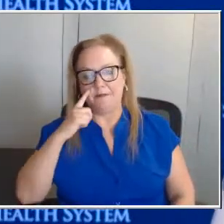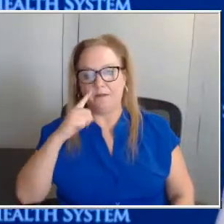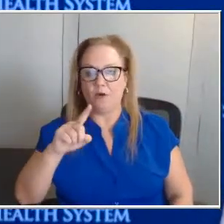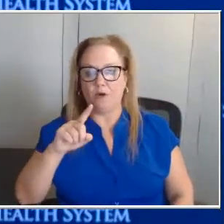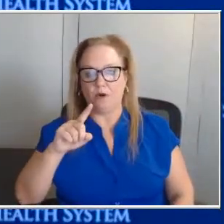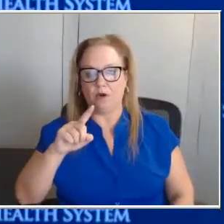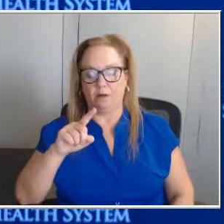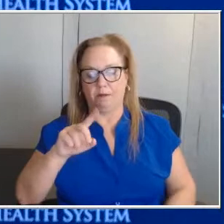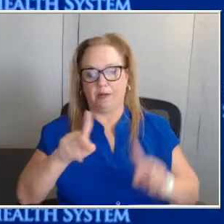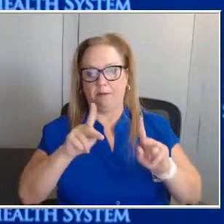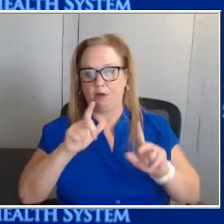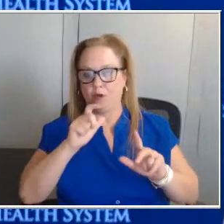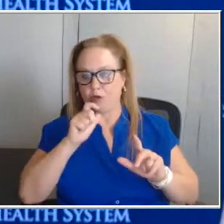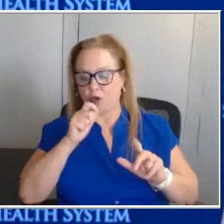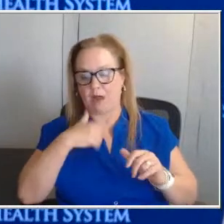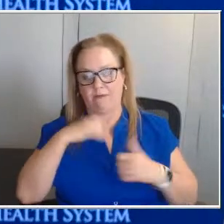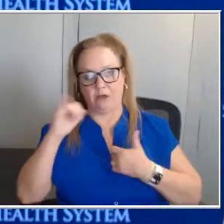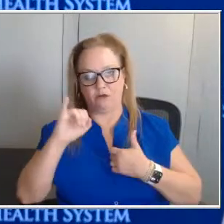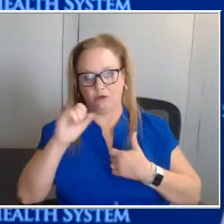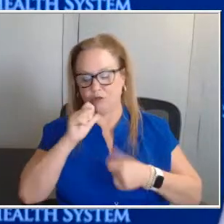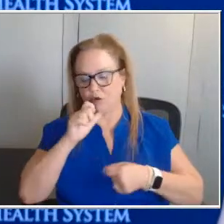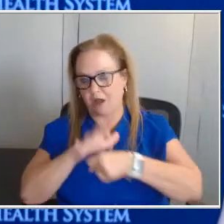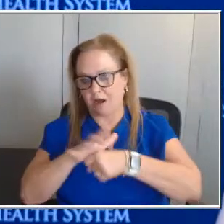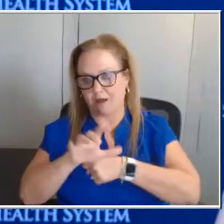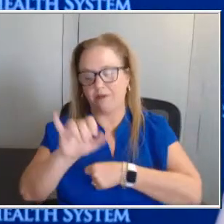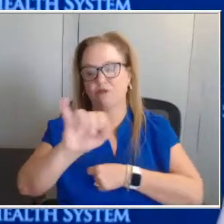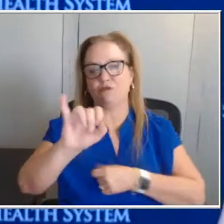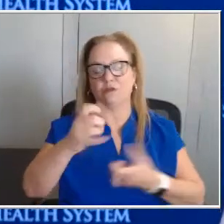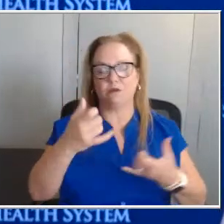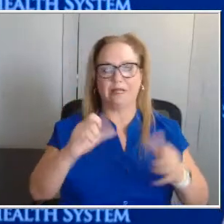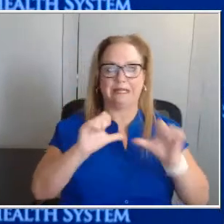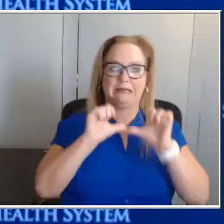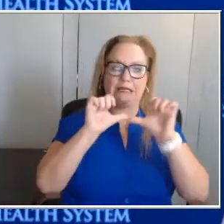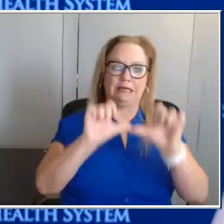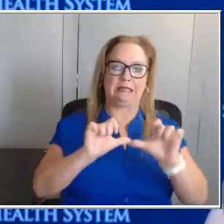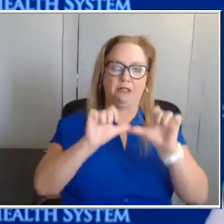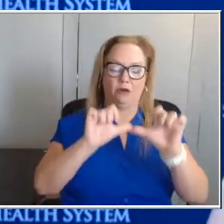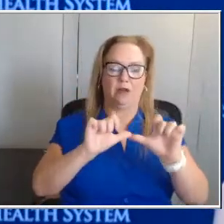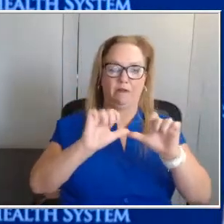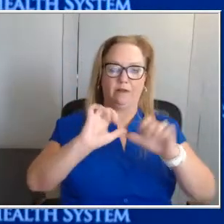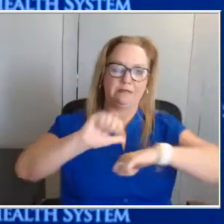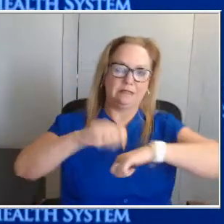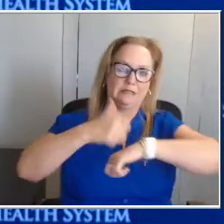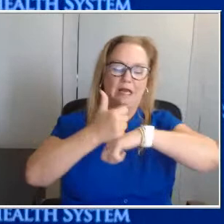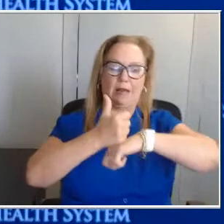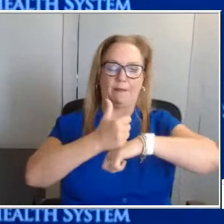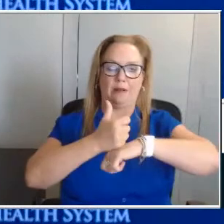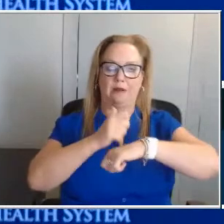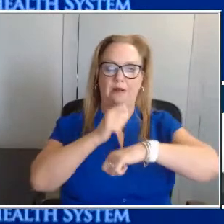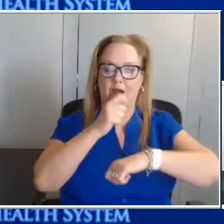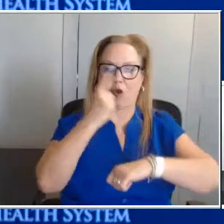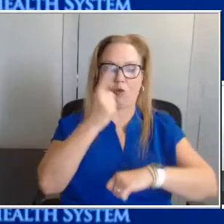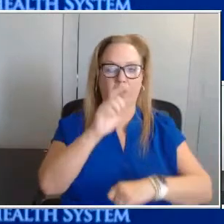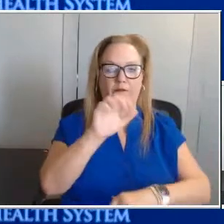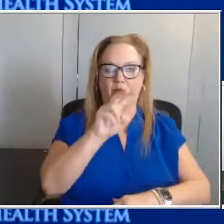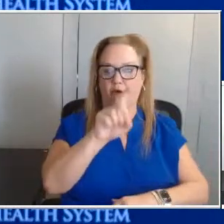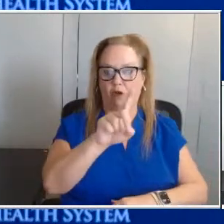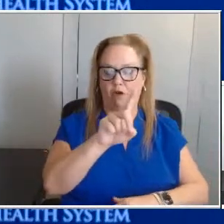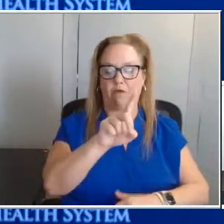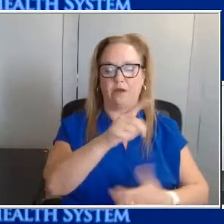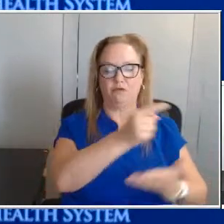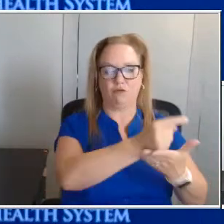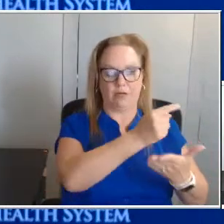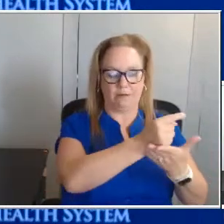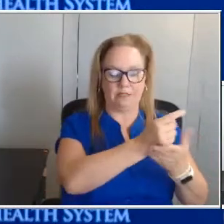underinsured and uninsured people. I think we need to continue to have this infrastructure, not just for COVID vaccines and treatments,